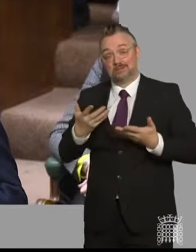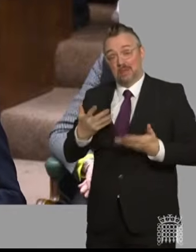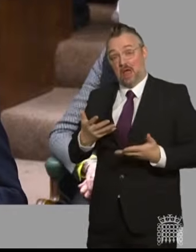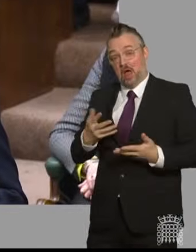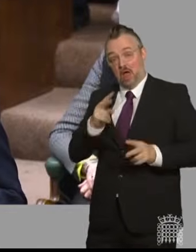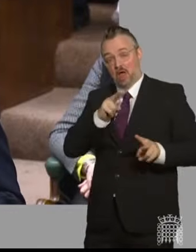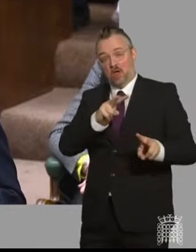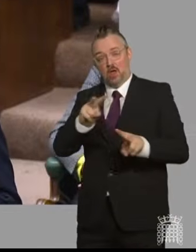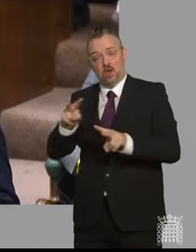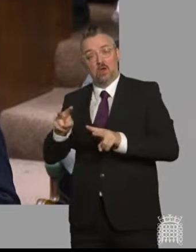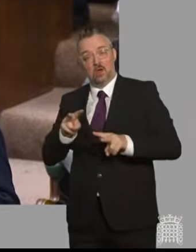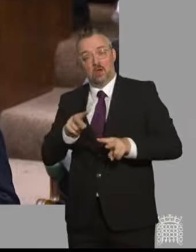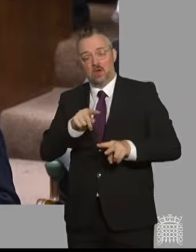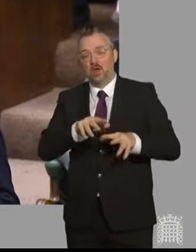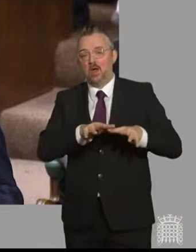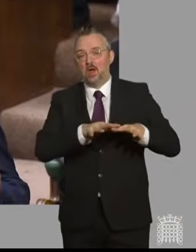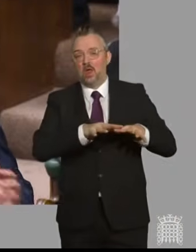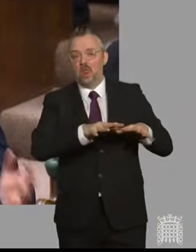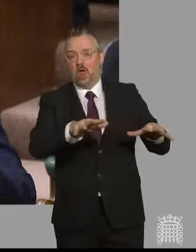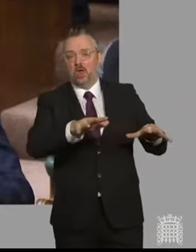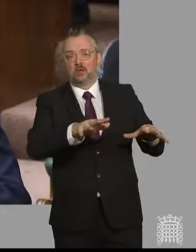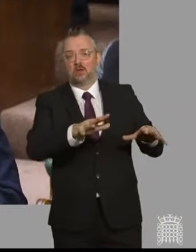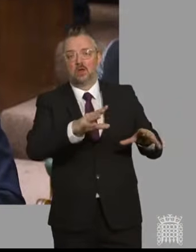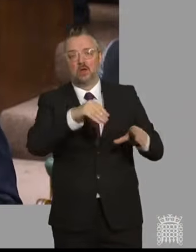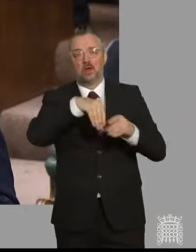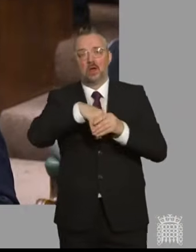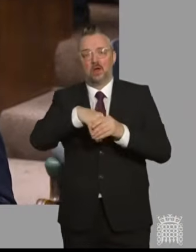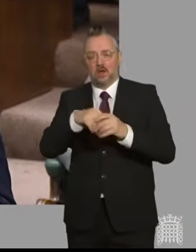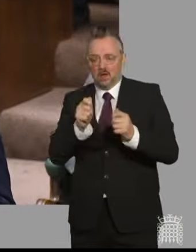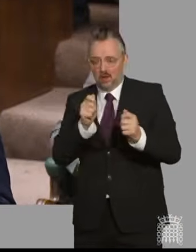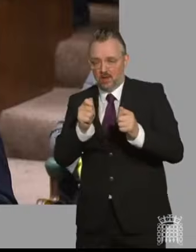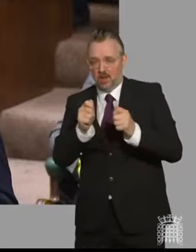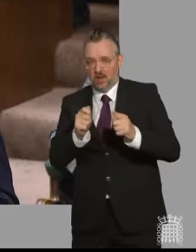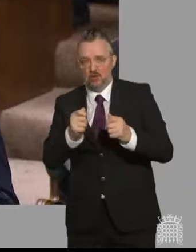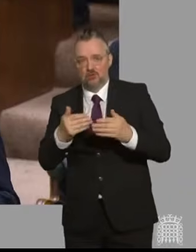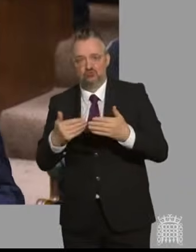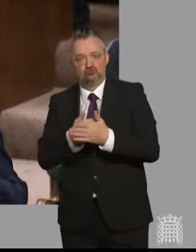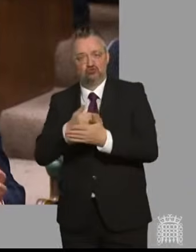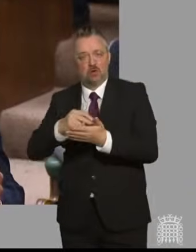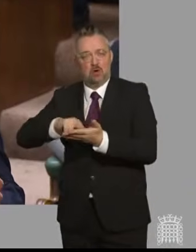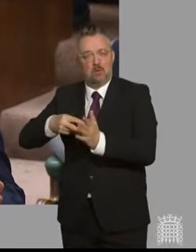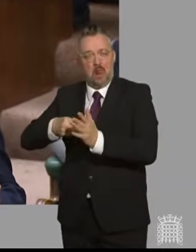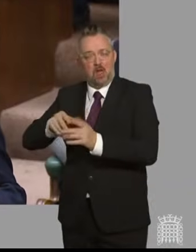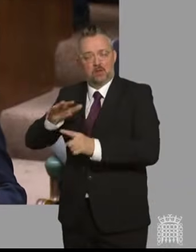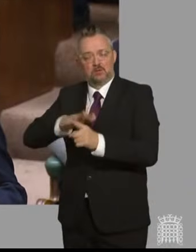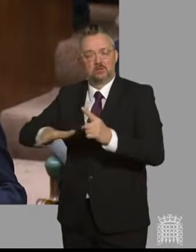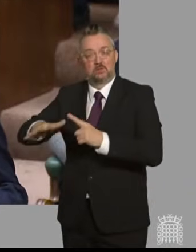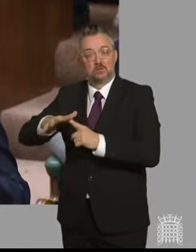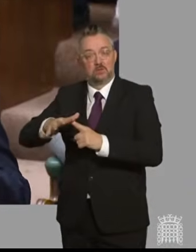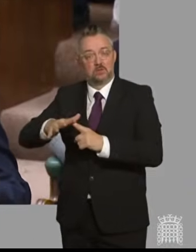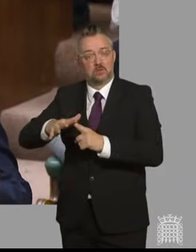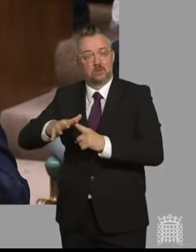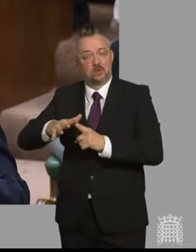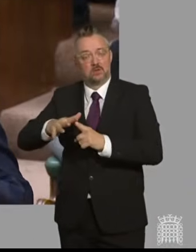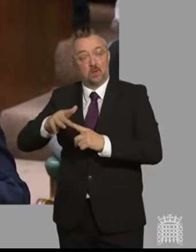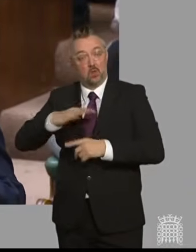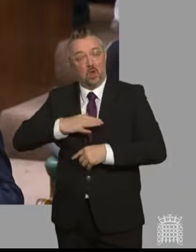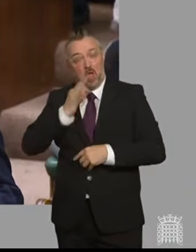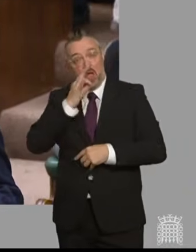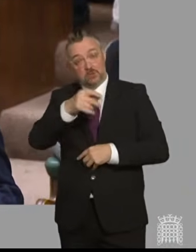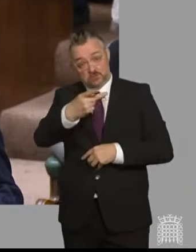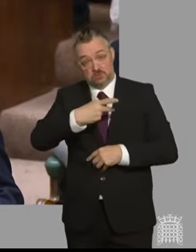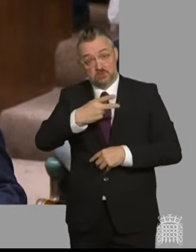revised Peterborough local plan. Would the Prime Minister agree with me that it is very important that the voice of the